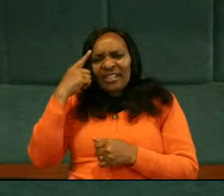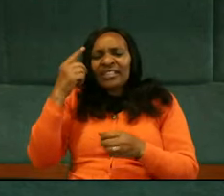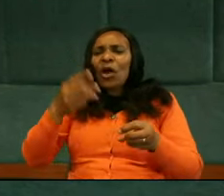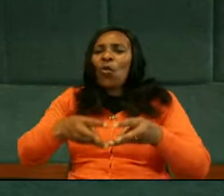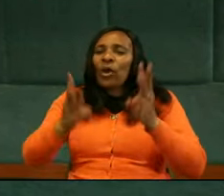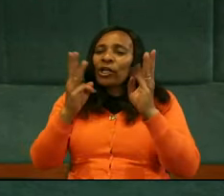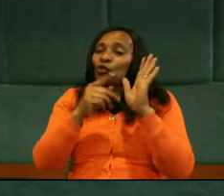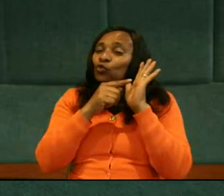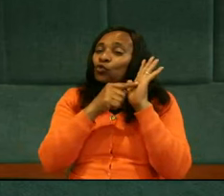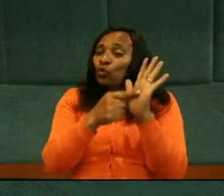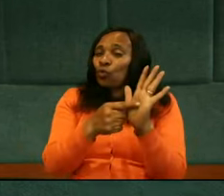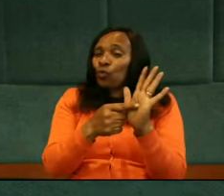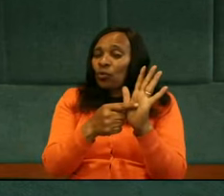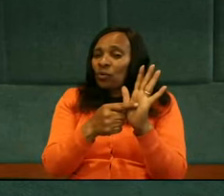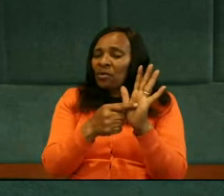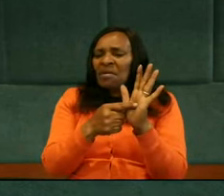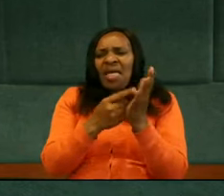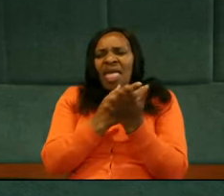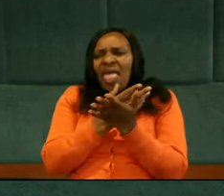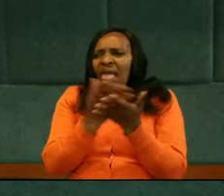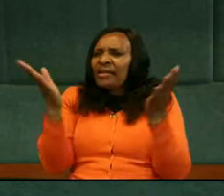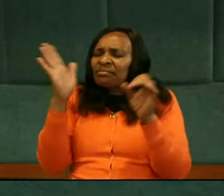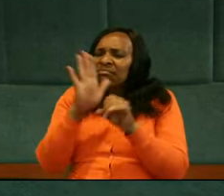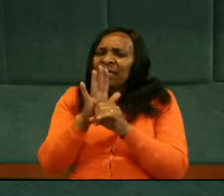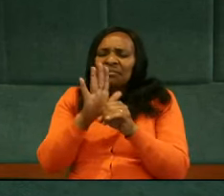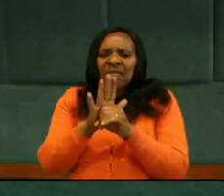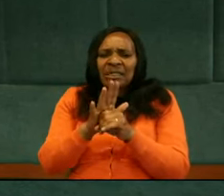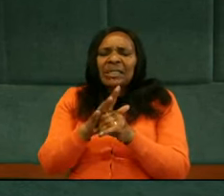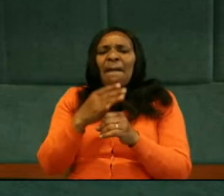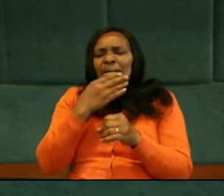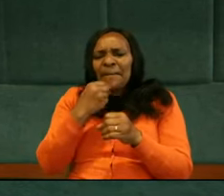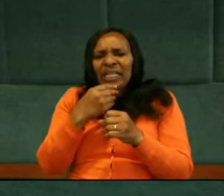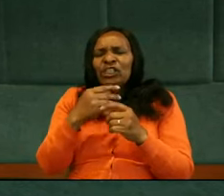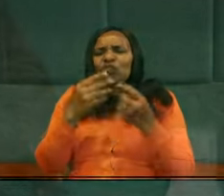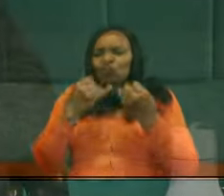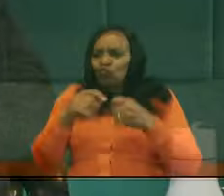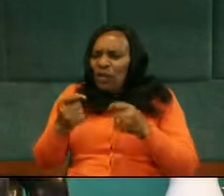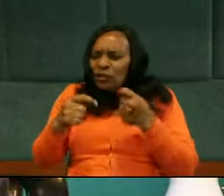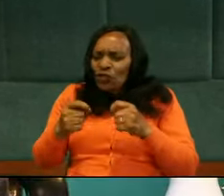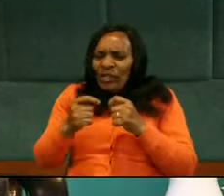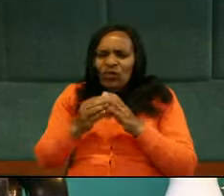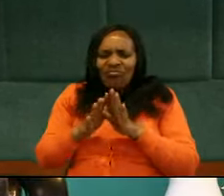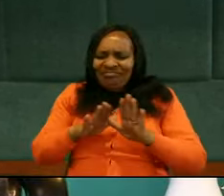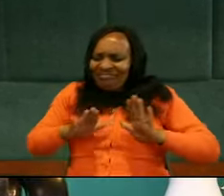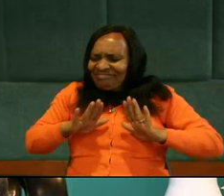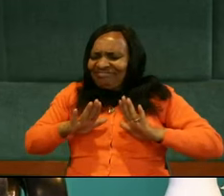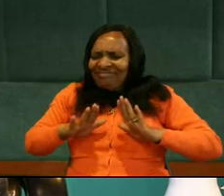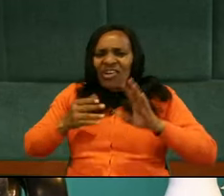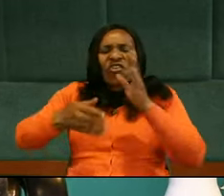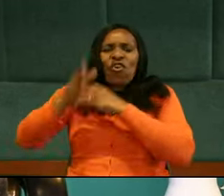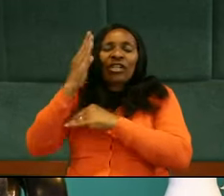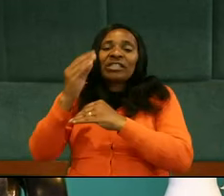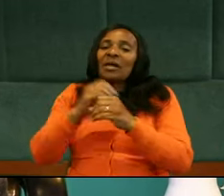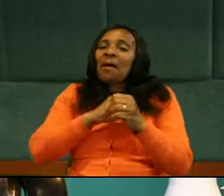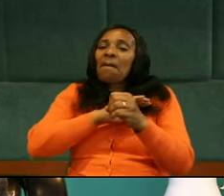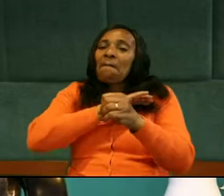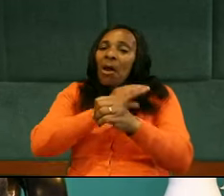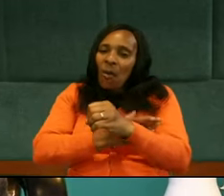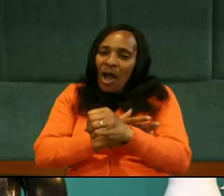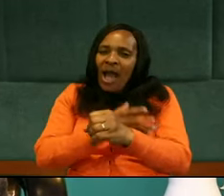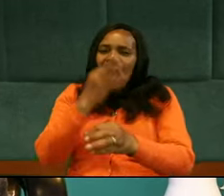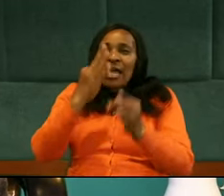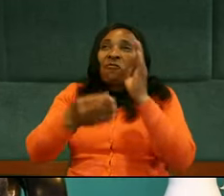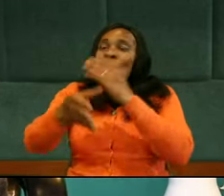show that no matter how much men try to resist God's power, if God chooses you, you